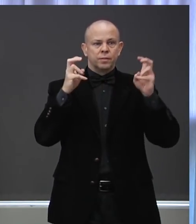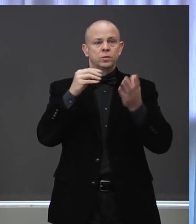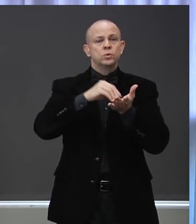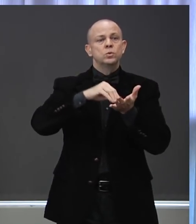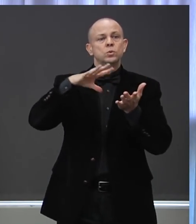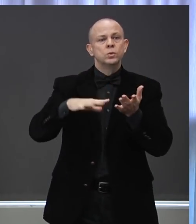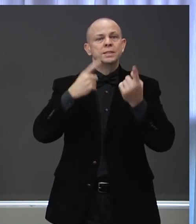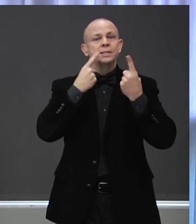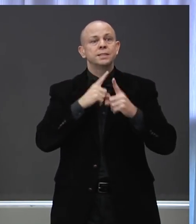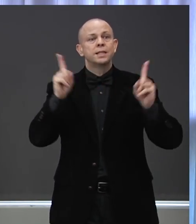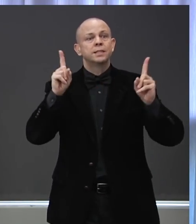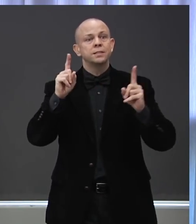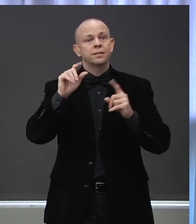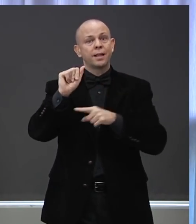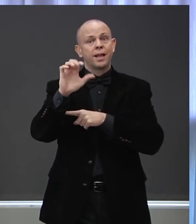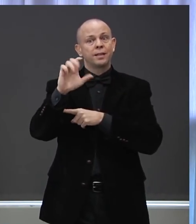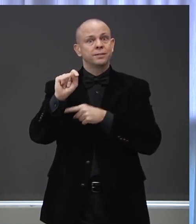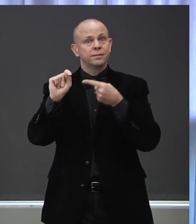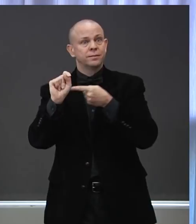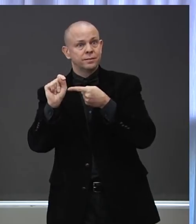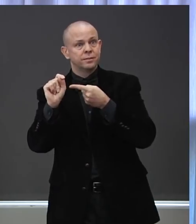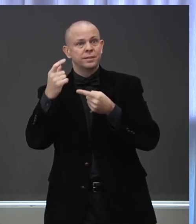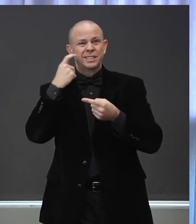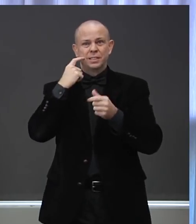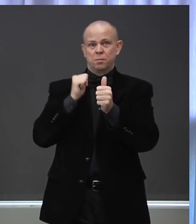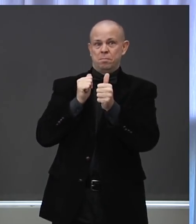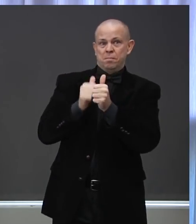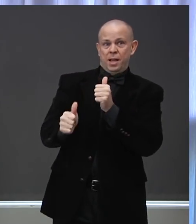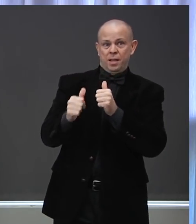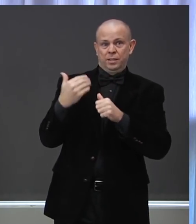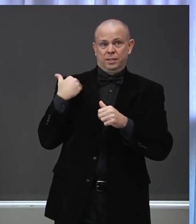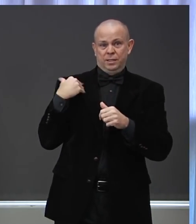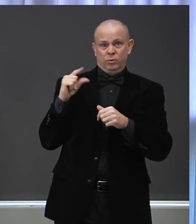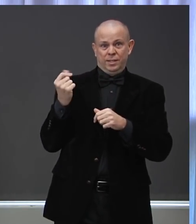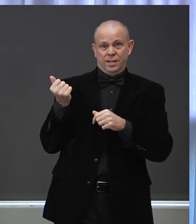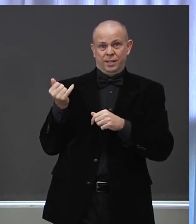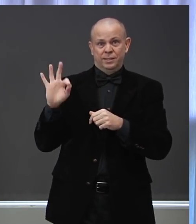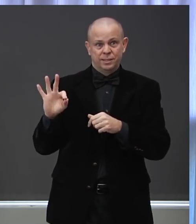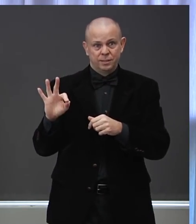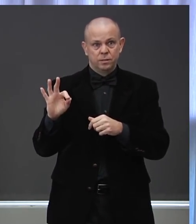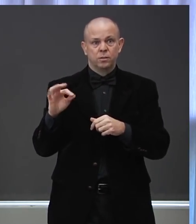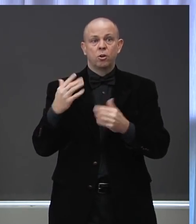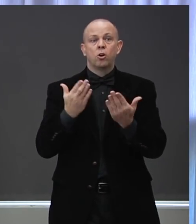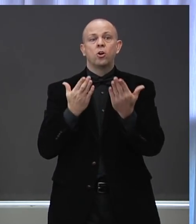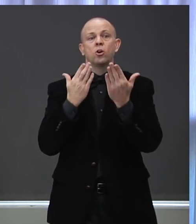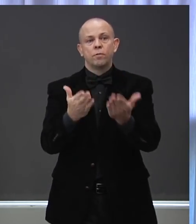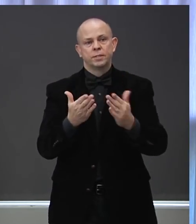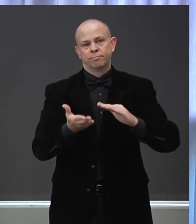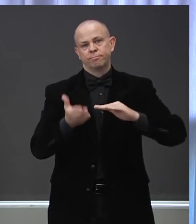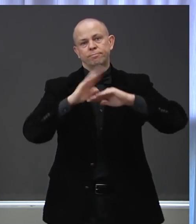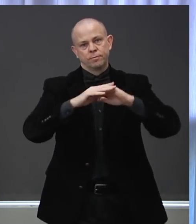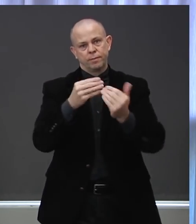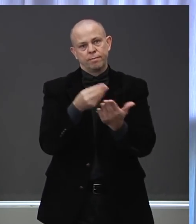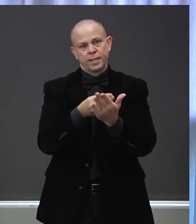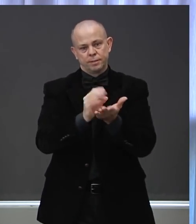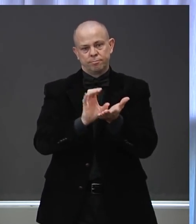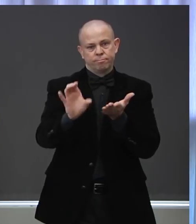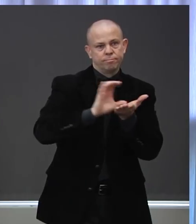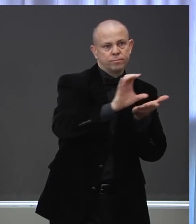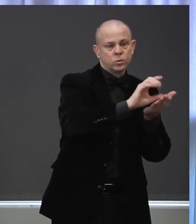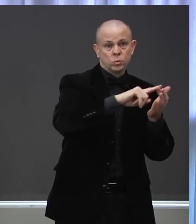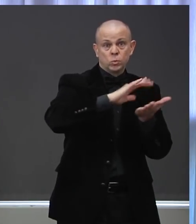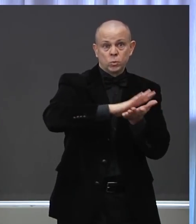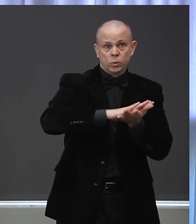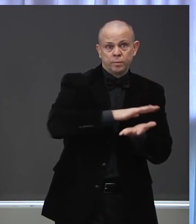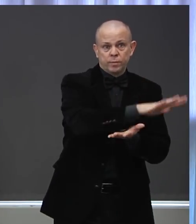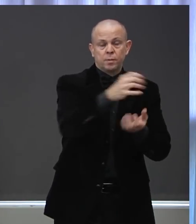in the legislature in 2019 that is offering some additional funding to schools. Many of them are using that funding and a special portion